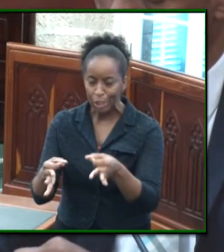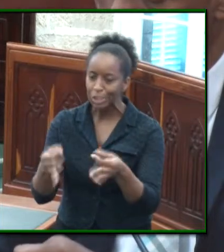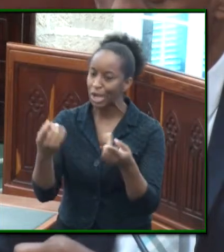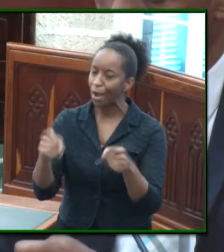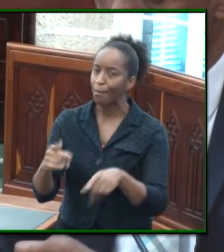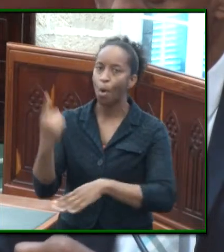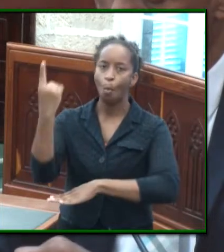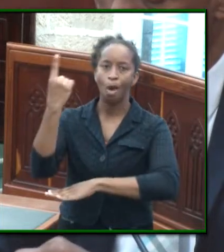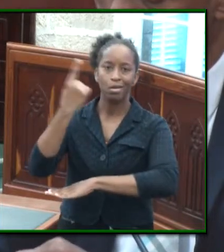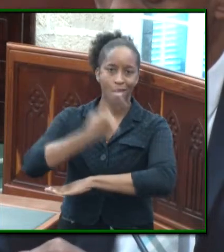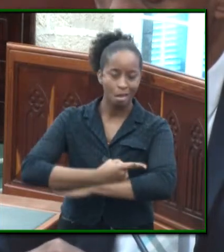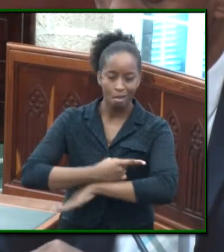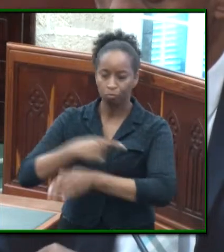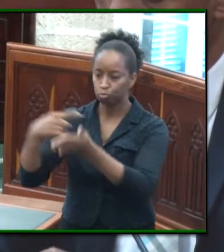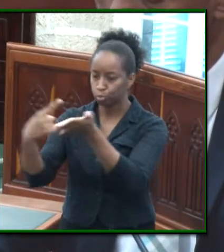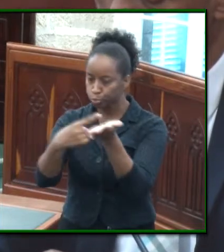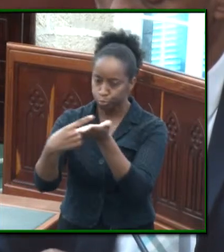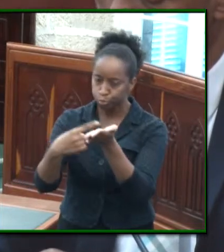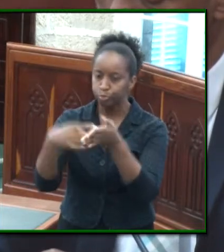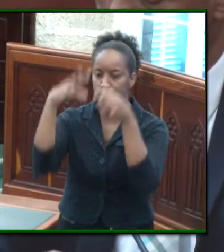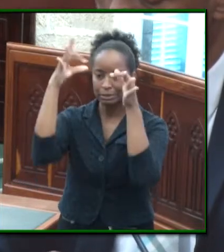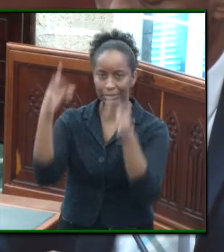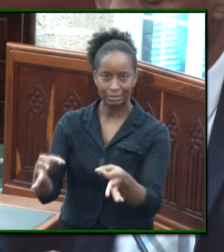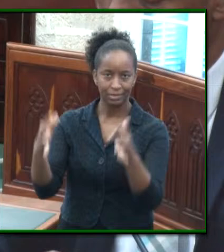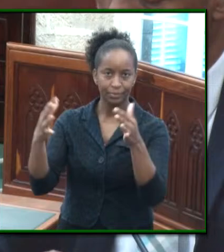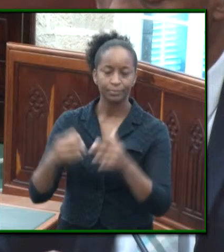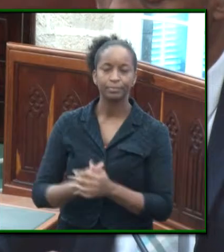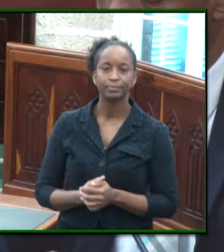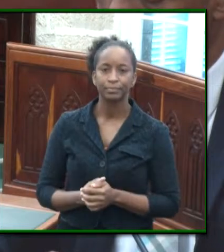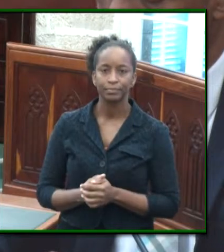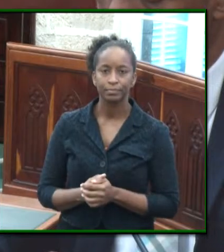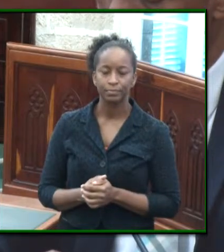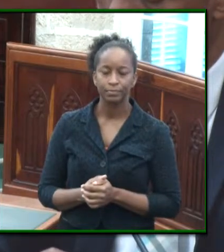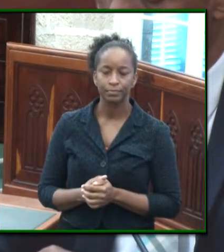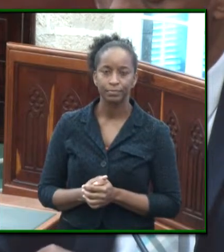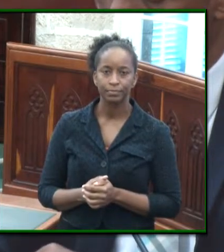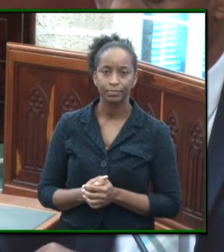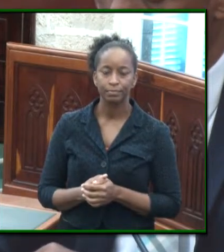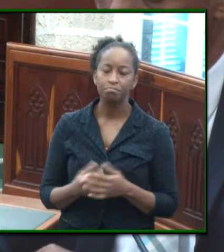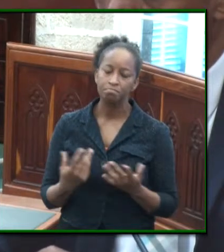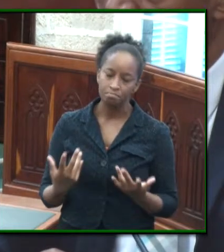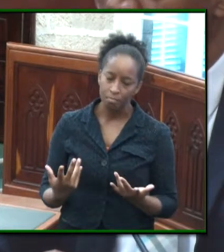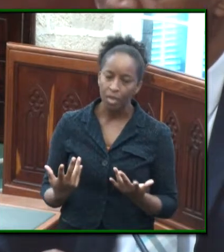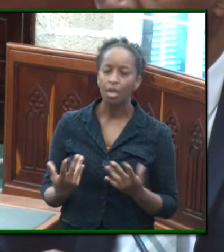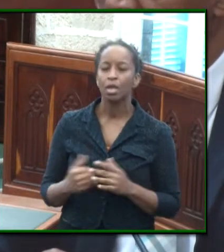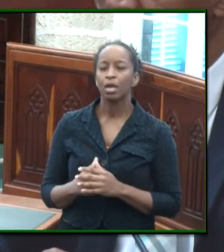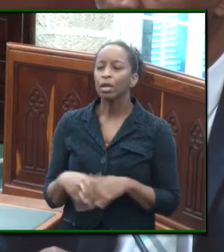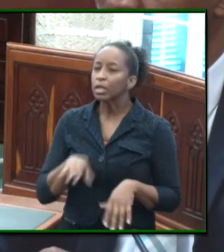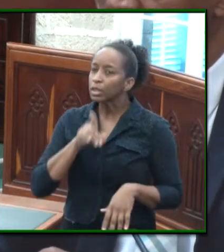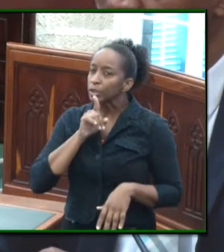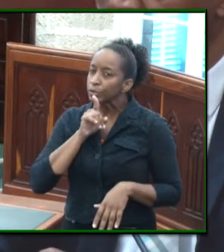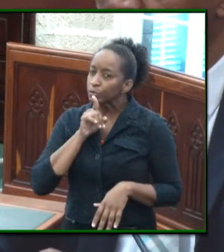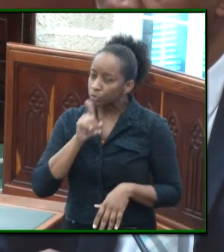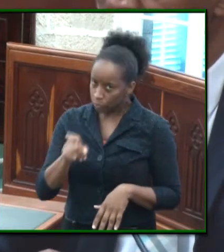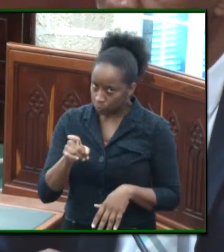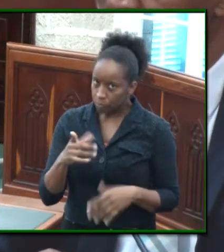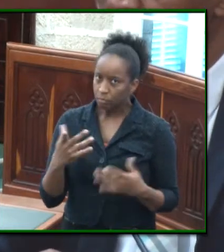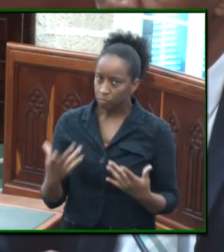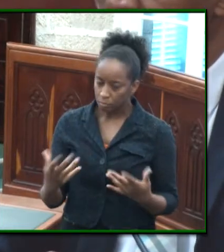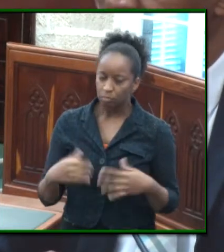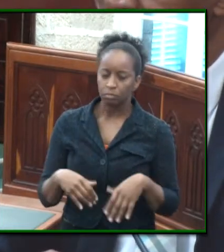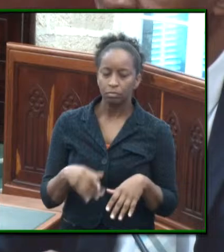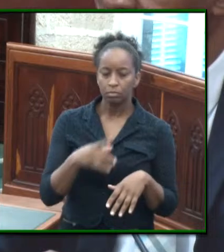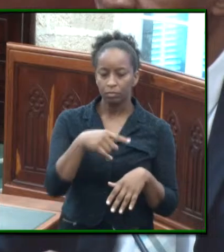court judges have to be judges that have the opportunity to specialize. Young member to your left is a